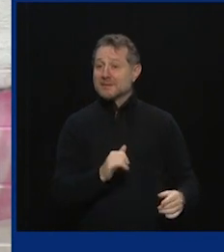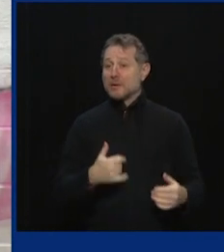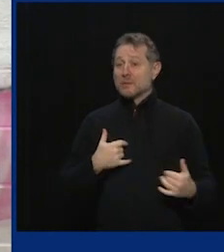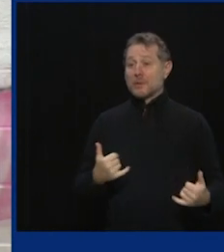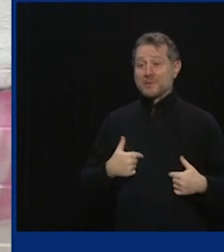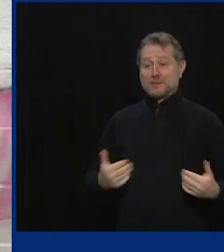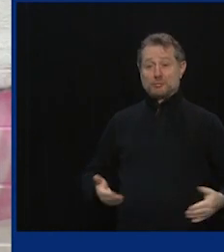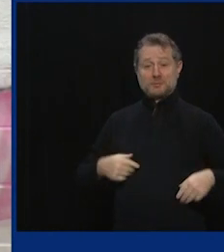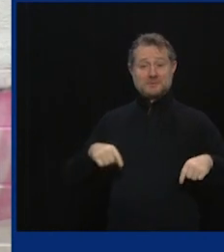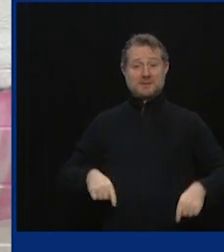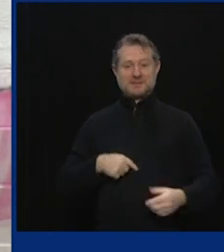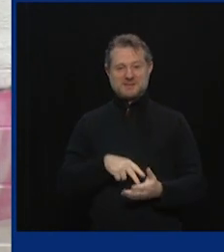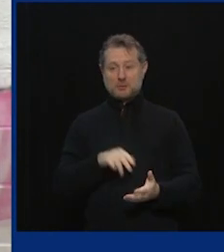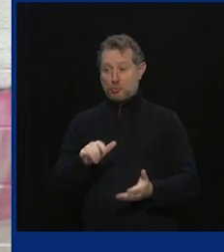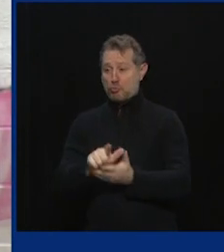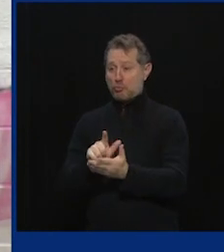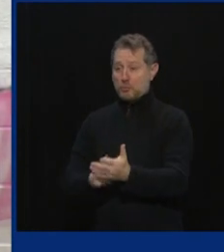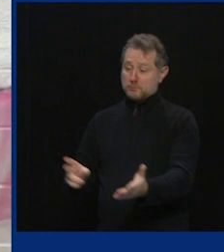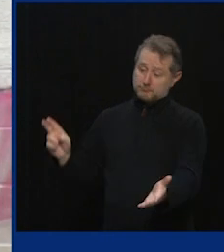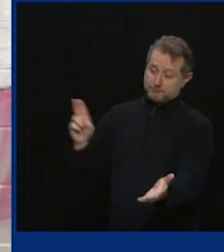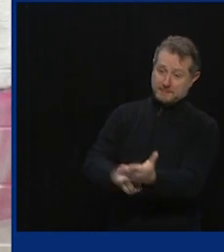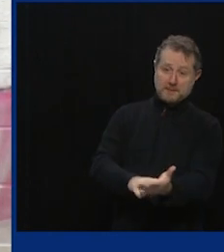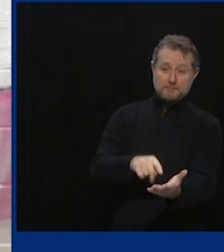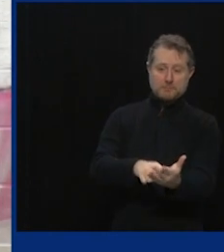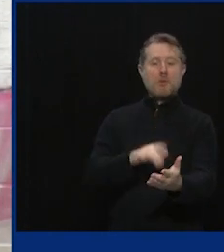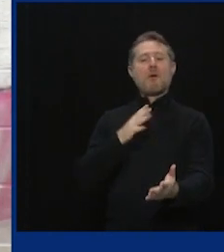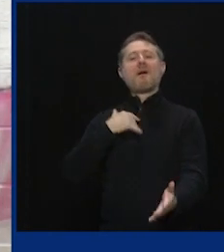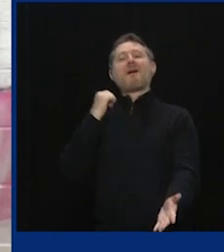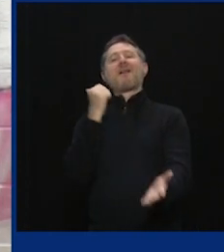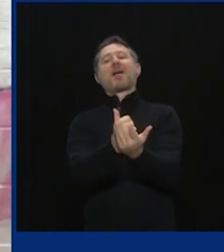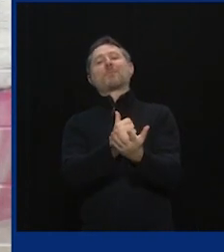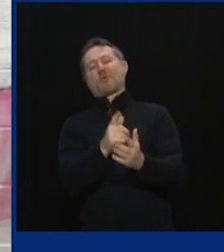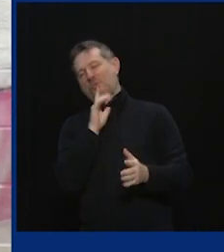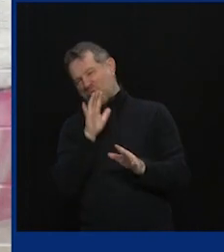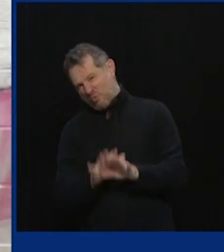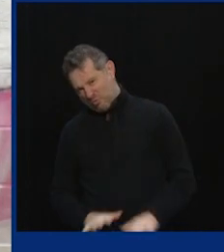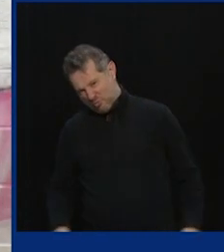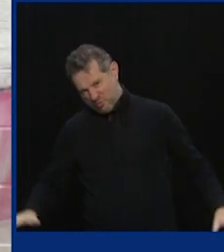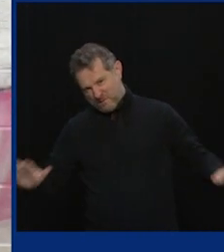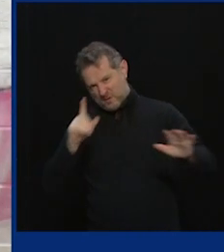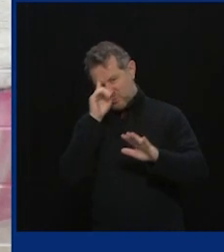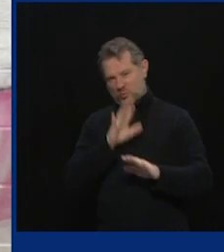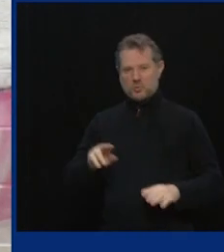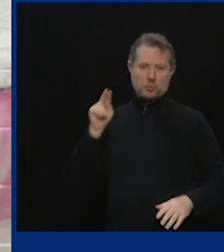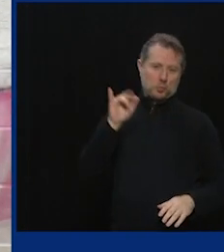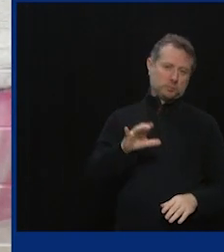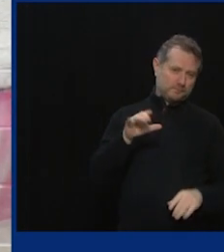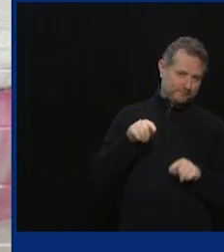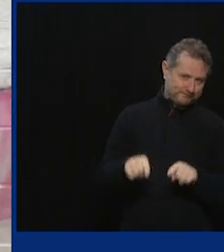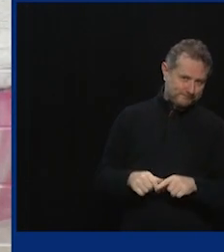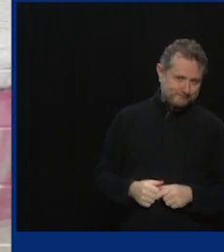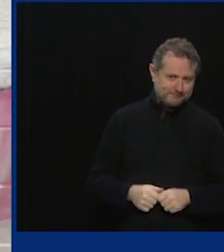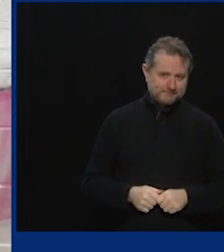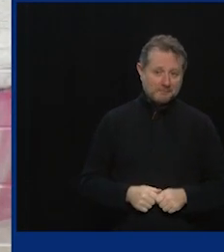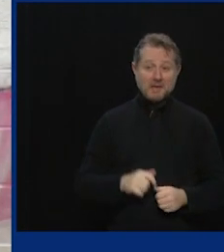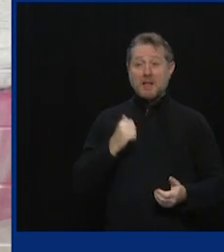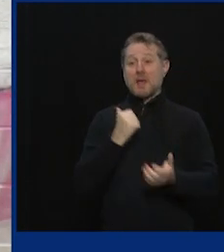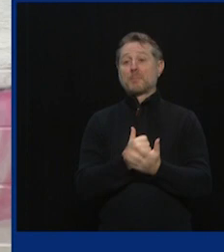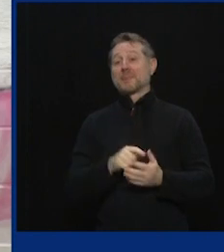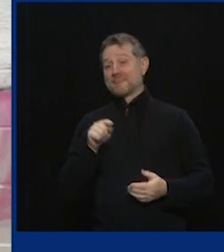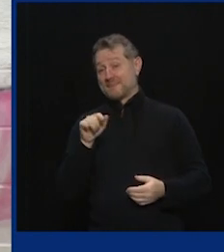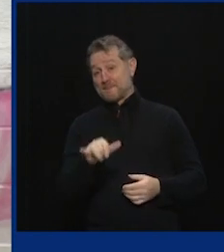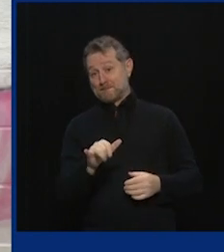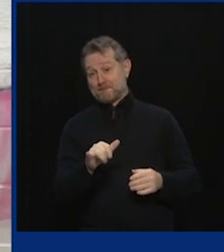with legislation that helps our whole entire New York City ecosystem, both from a social standpoint